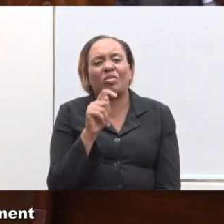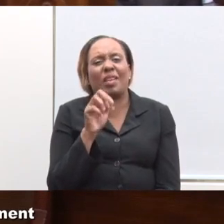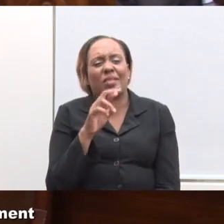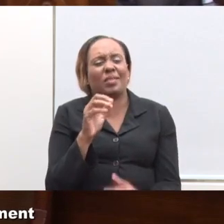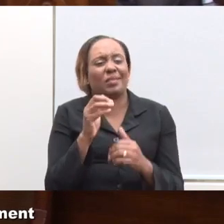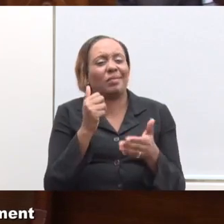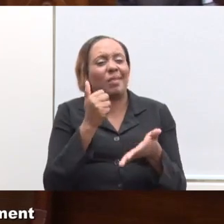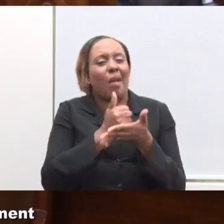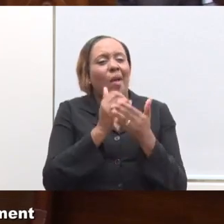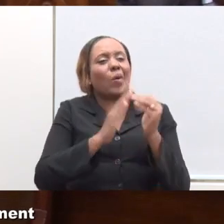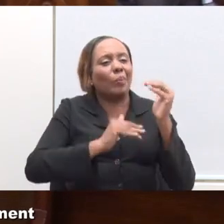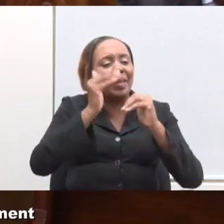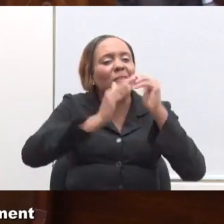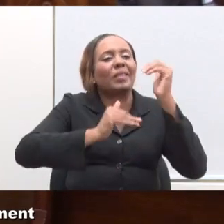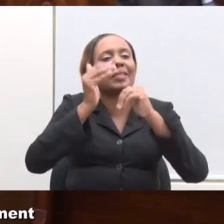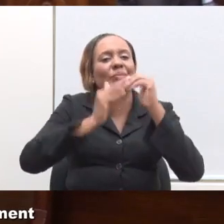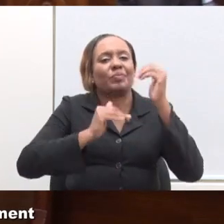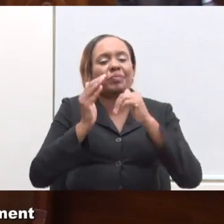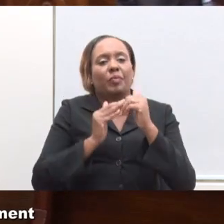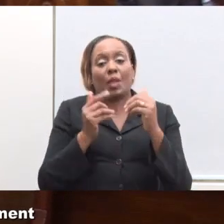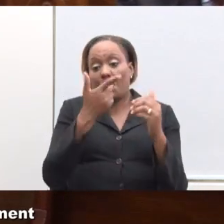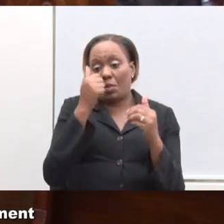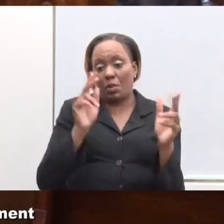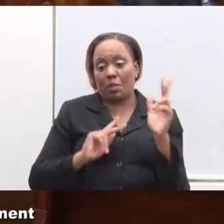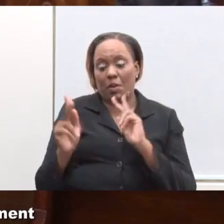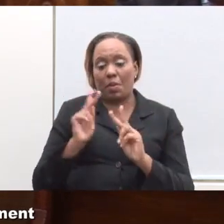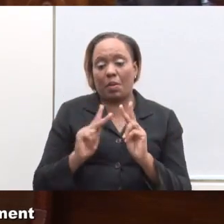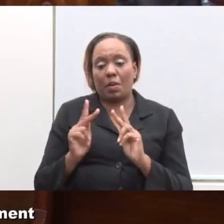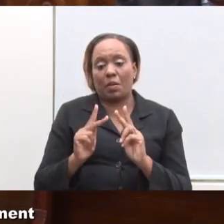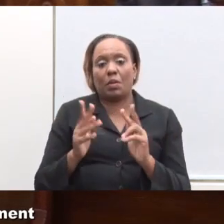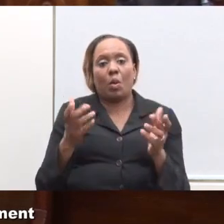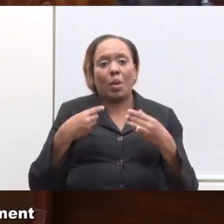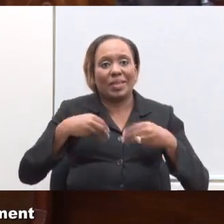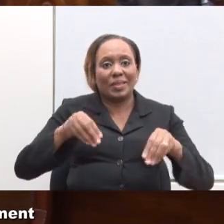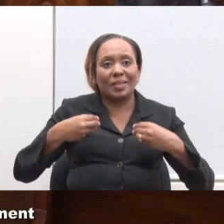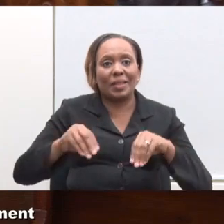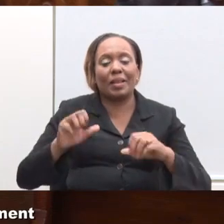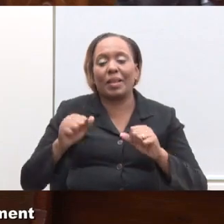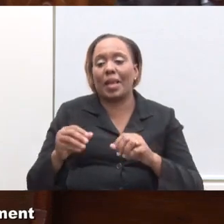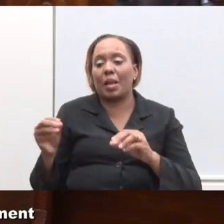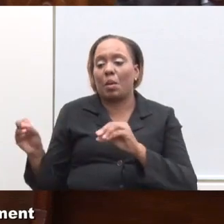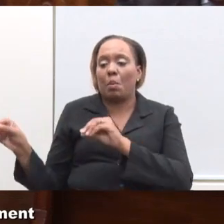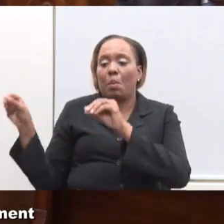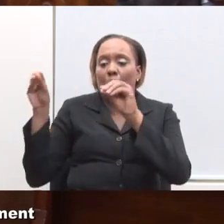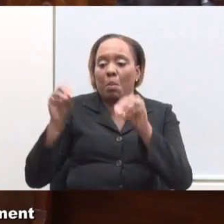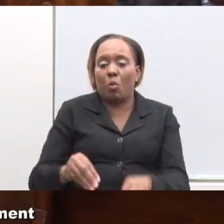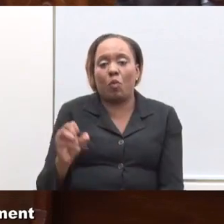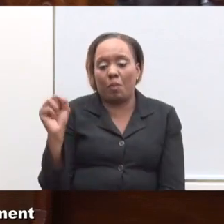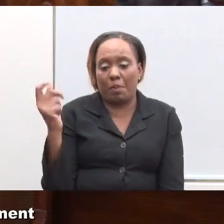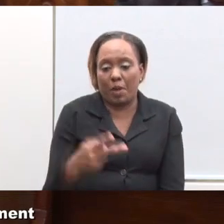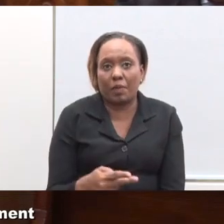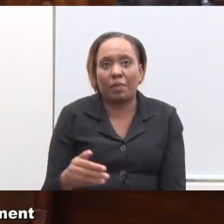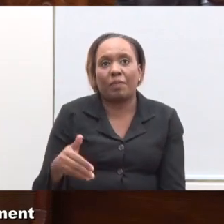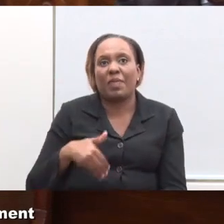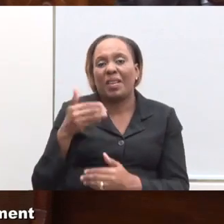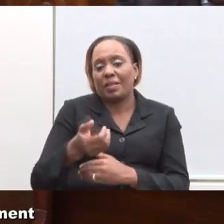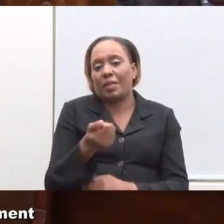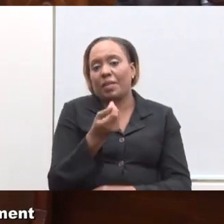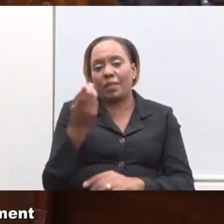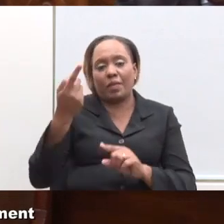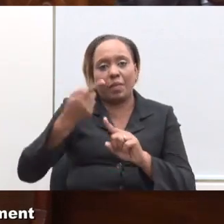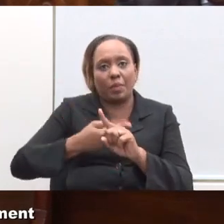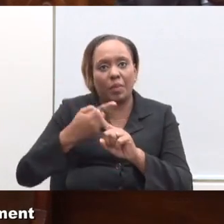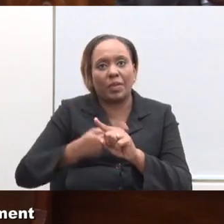able to allow those vendors who are all out there to be able to move back in, hopefully within the next few months, in